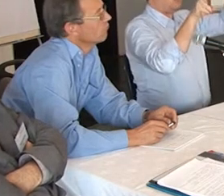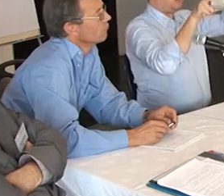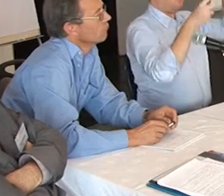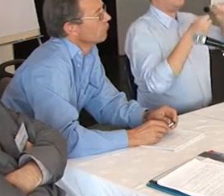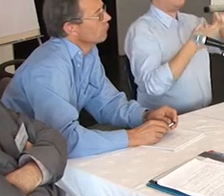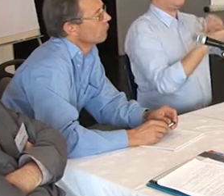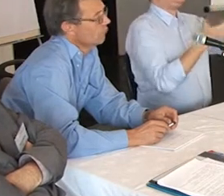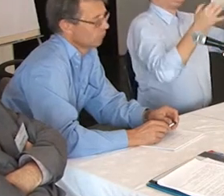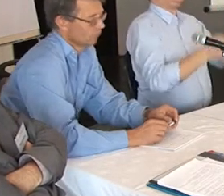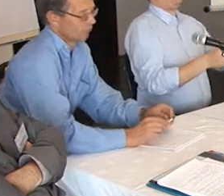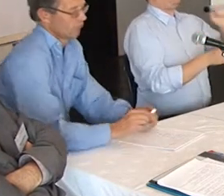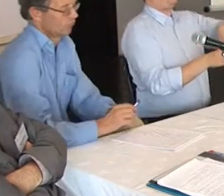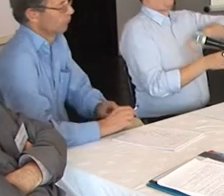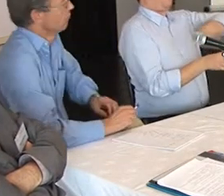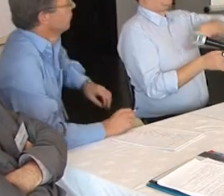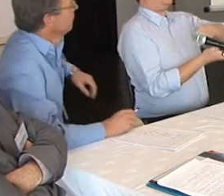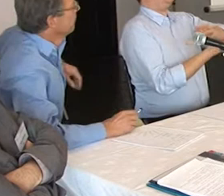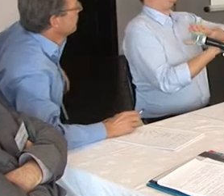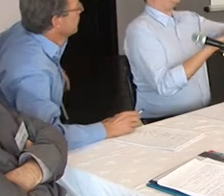Yesterday we had